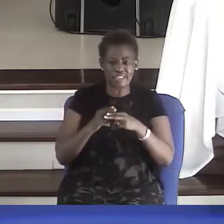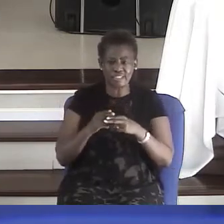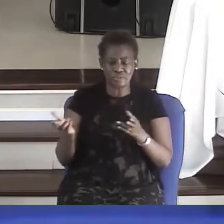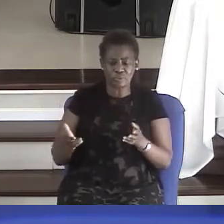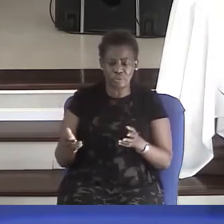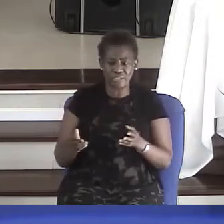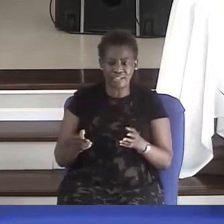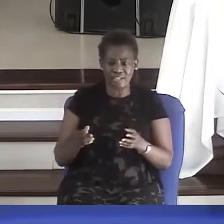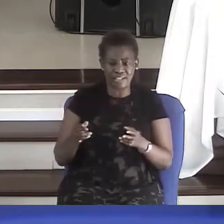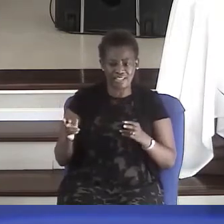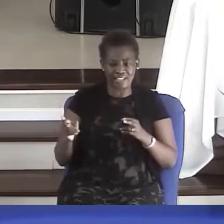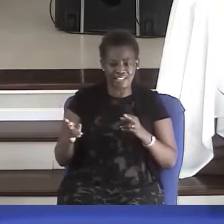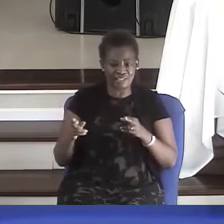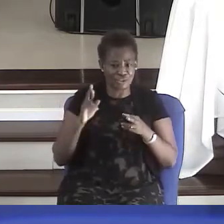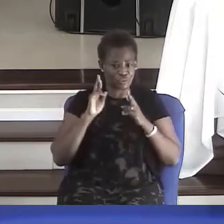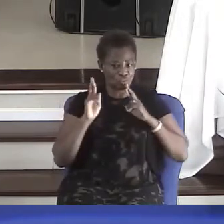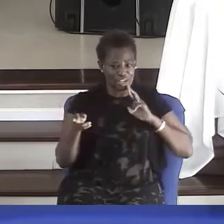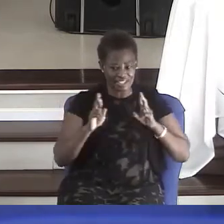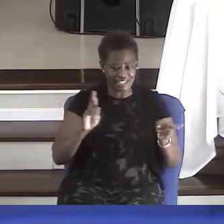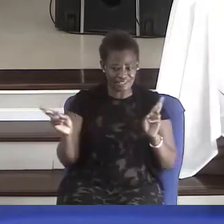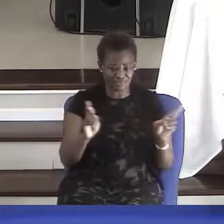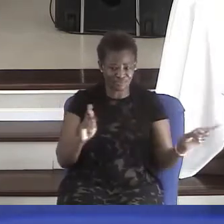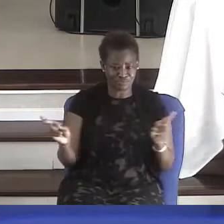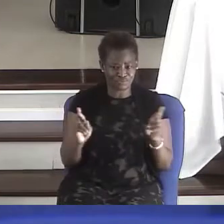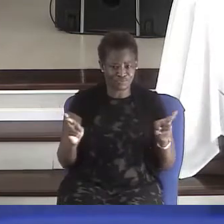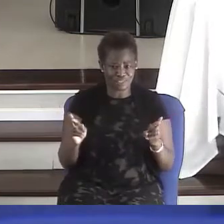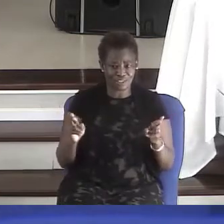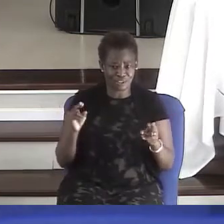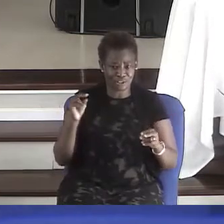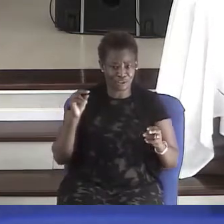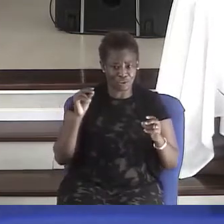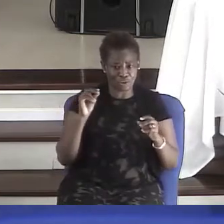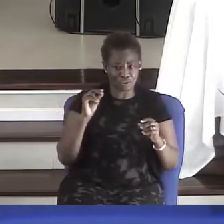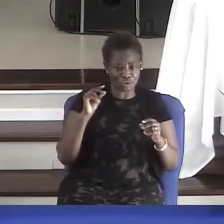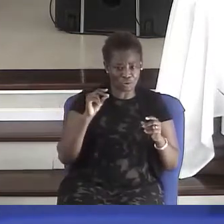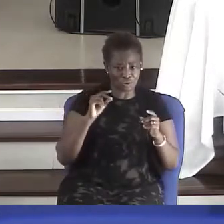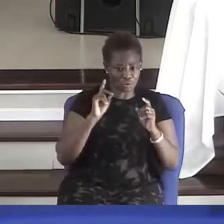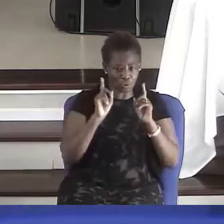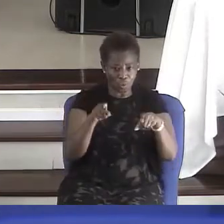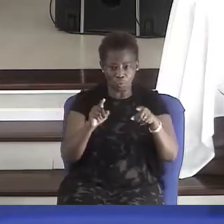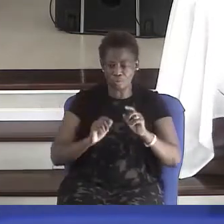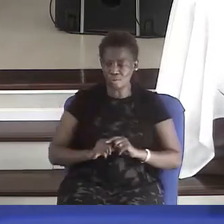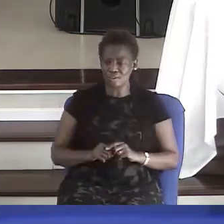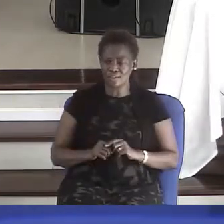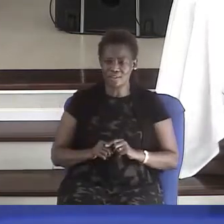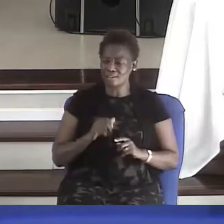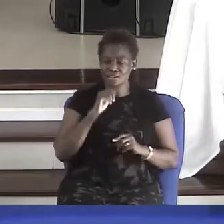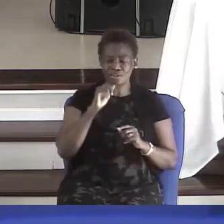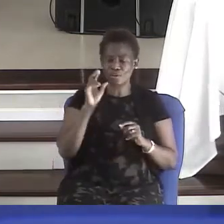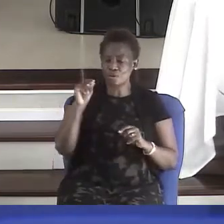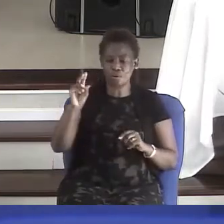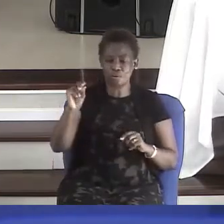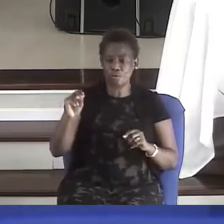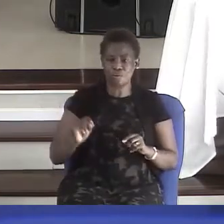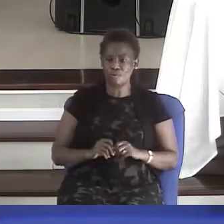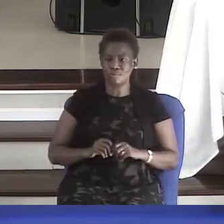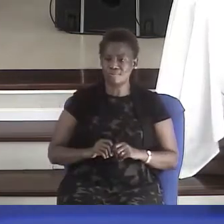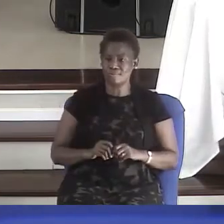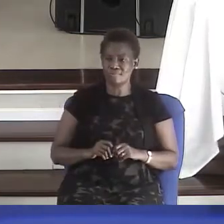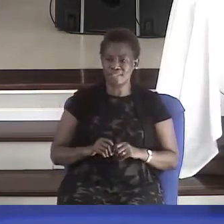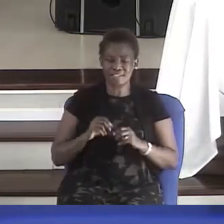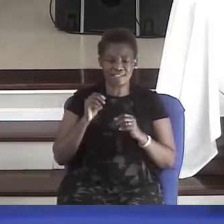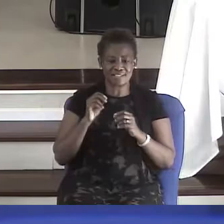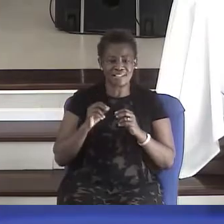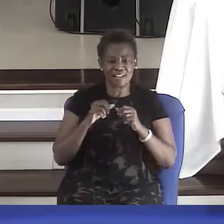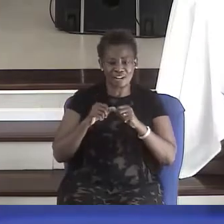go, and you are finished. No, brothers and sisters, it's a marathon. It's a marathon. The Christian